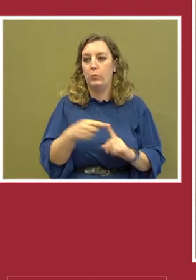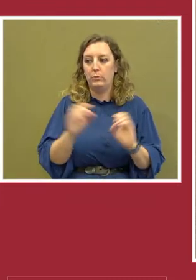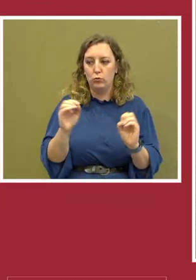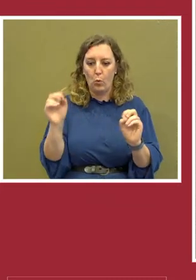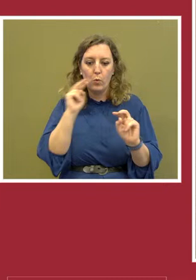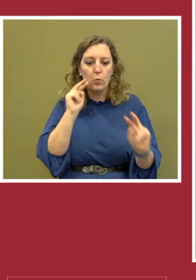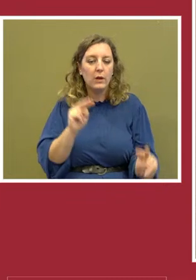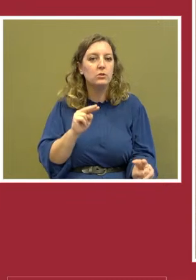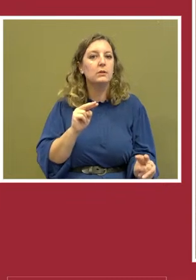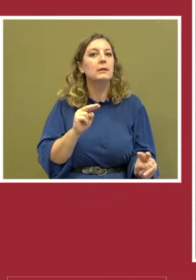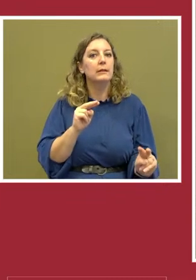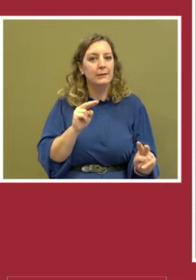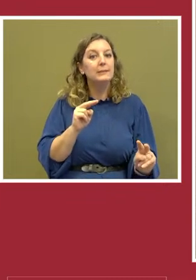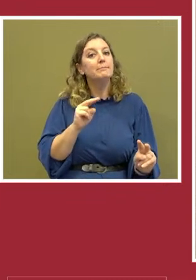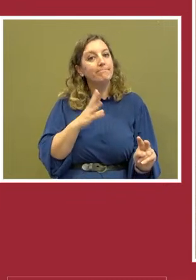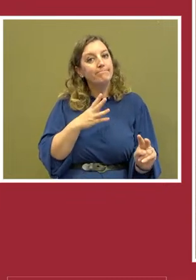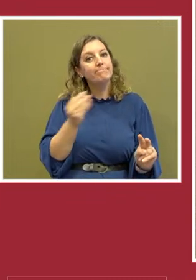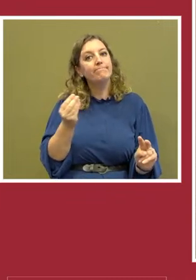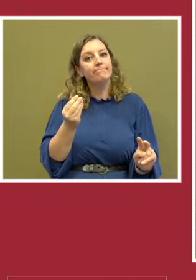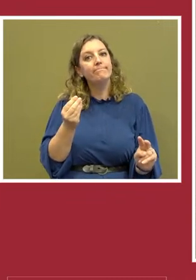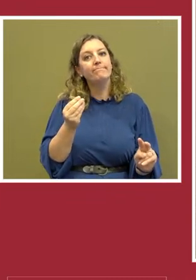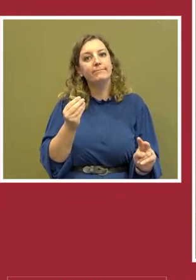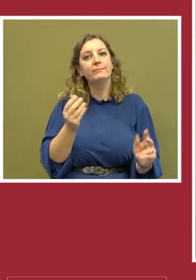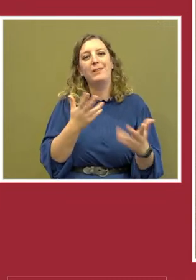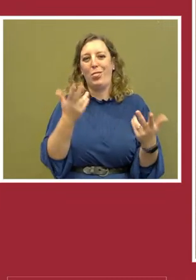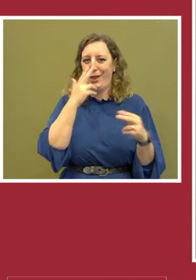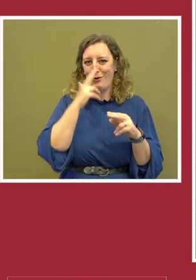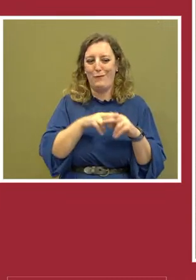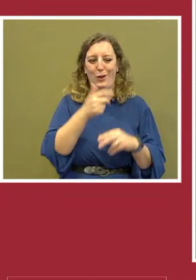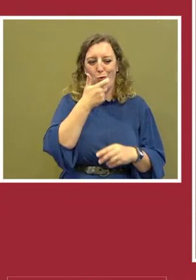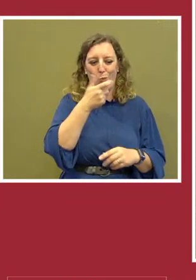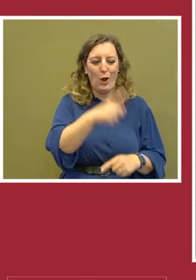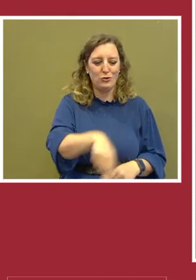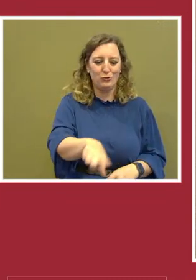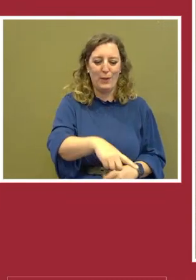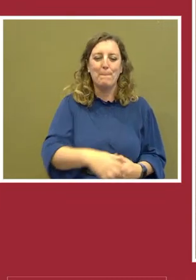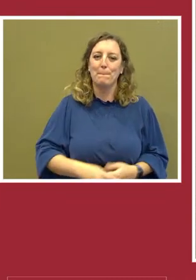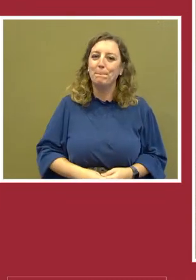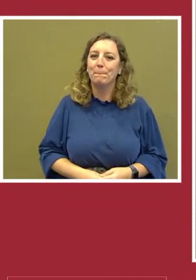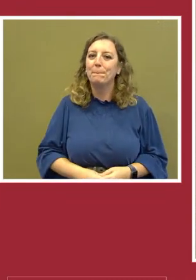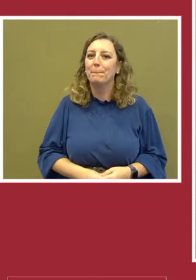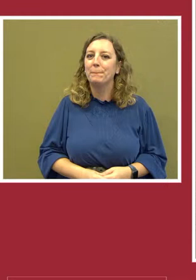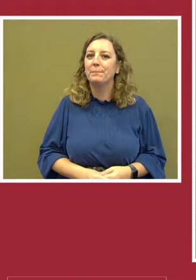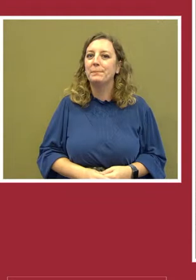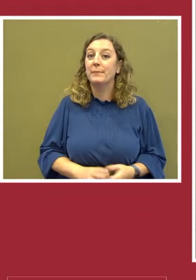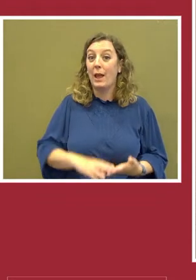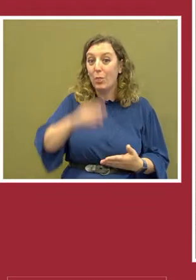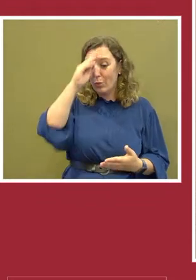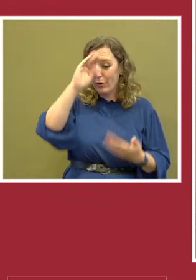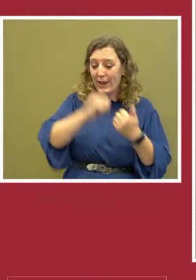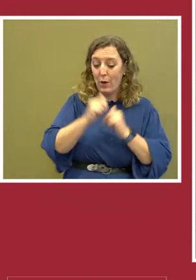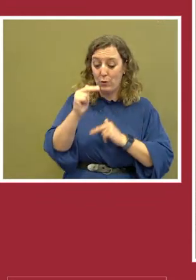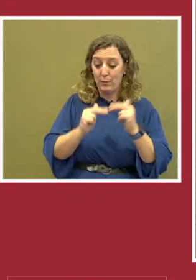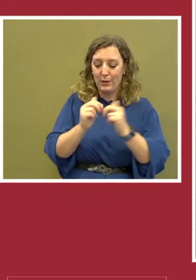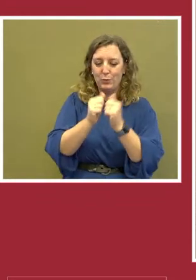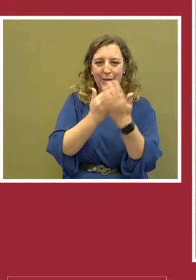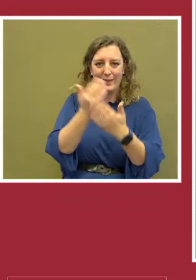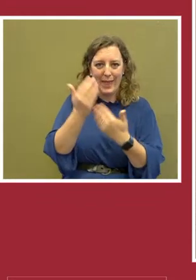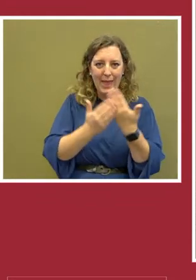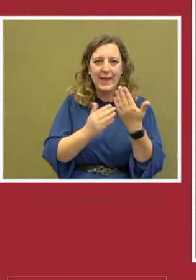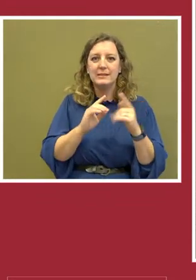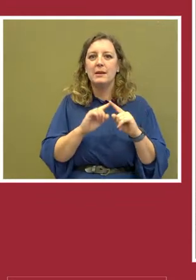watching, and it's a lot of fun to watch these kids learn how to build things with their hands, but